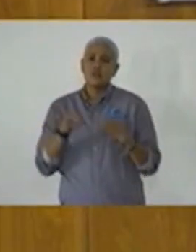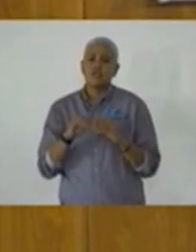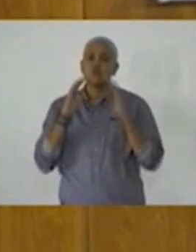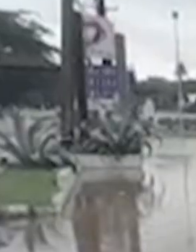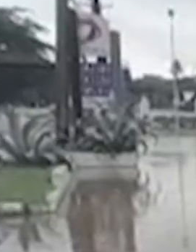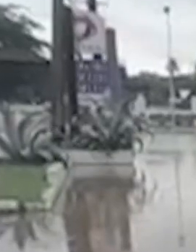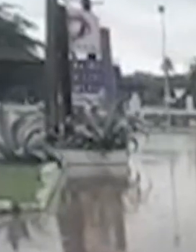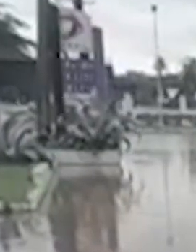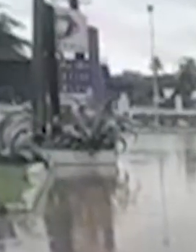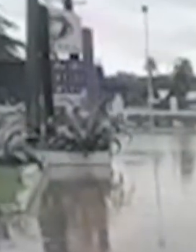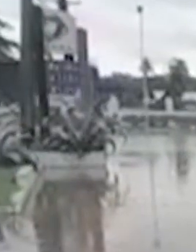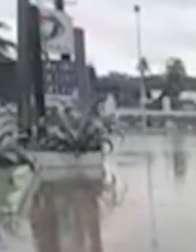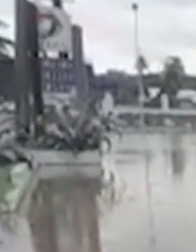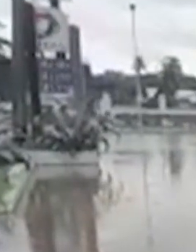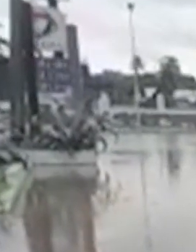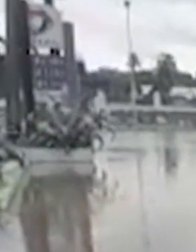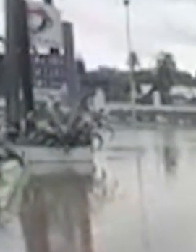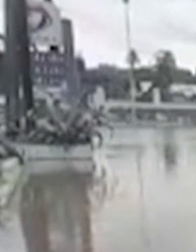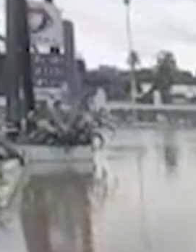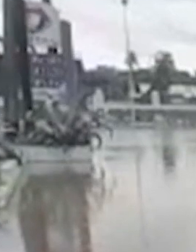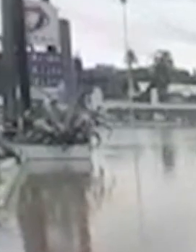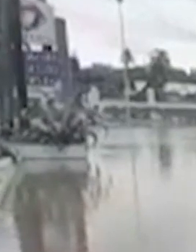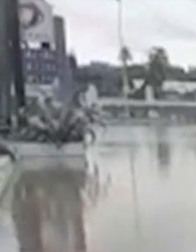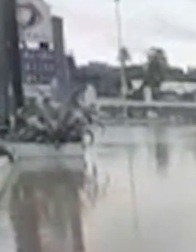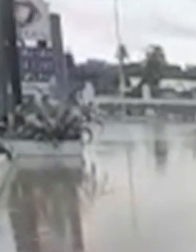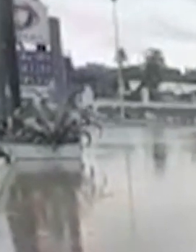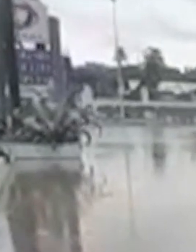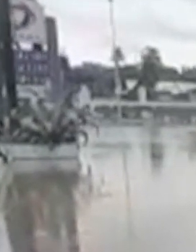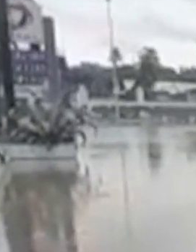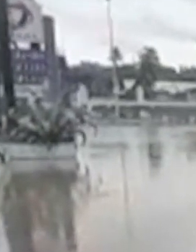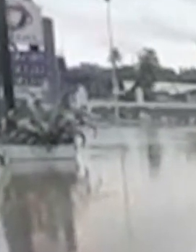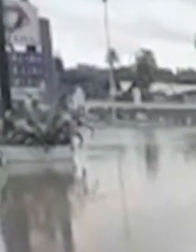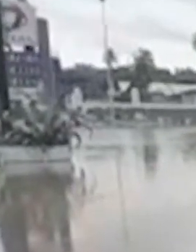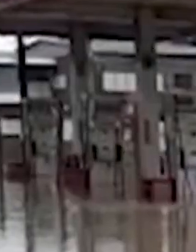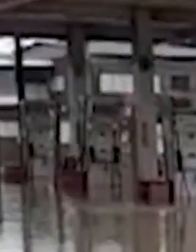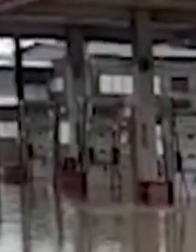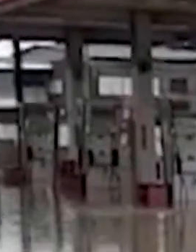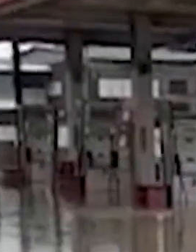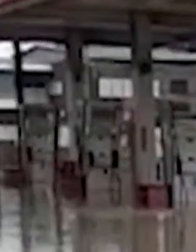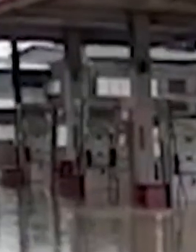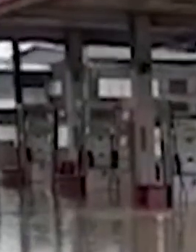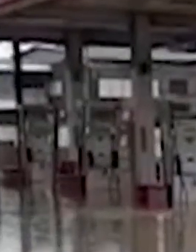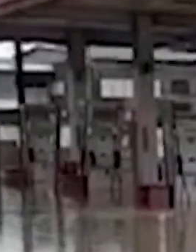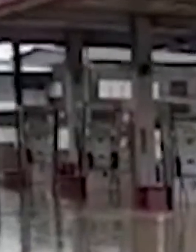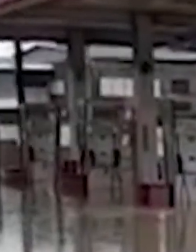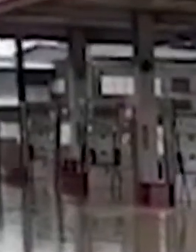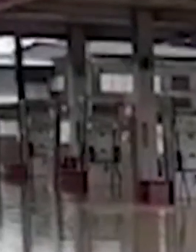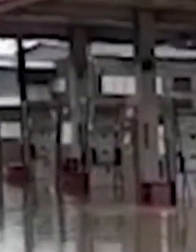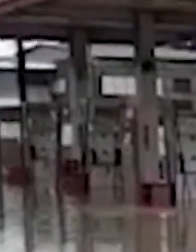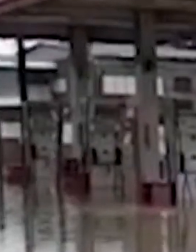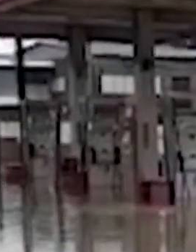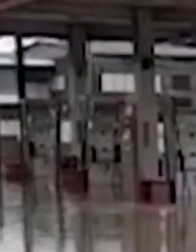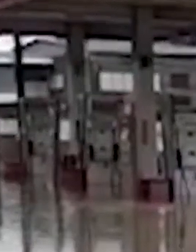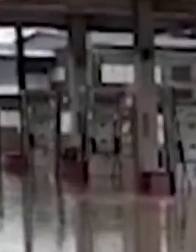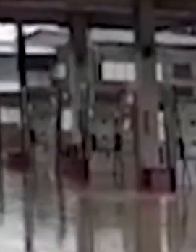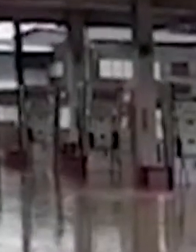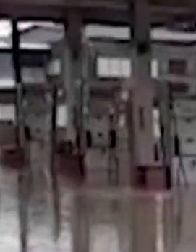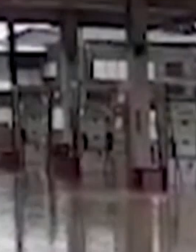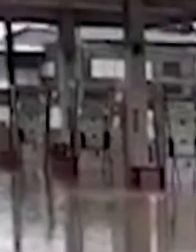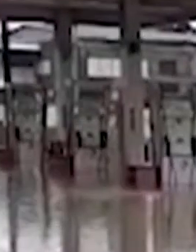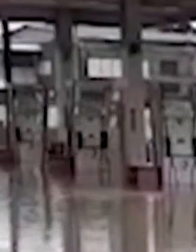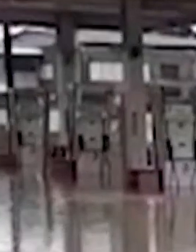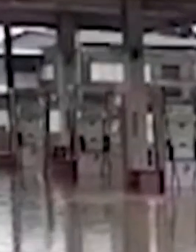drainage, Prime Minister Holness admits they are not designed to deal with heavy rainfall. But he says that will change going